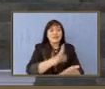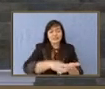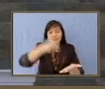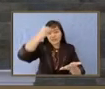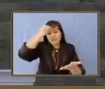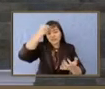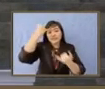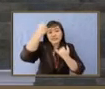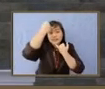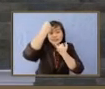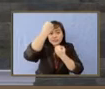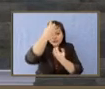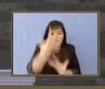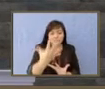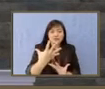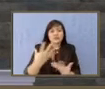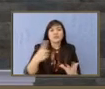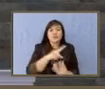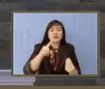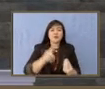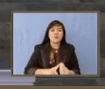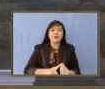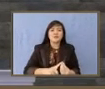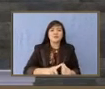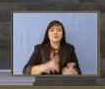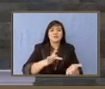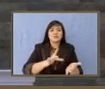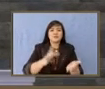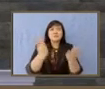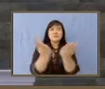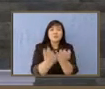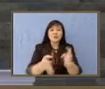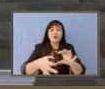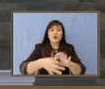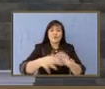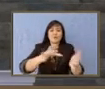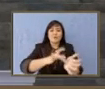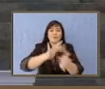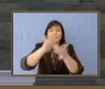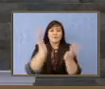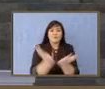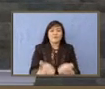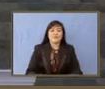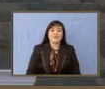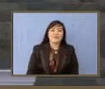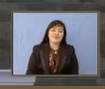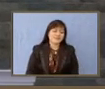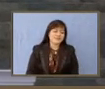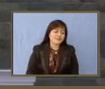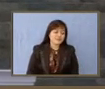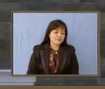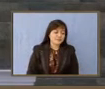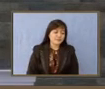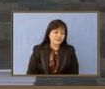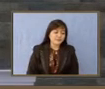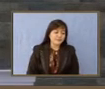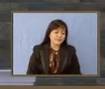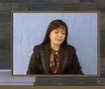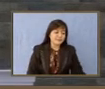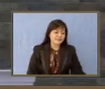po natin, because katulad nga na sinabi nating mahal na pastor last doon sa mga naka-attend doon sa ating